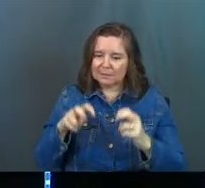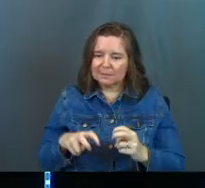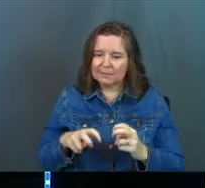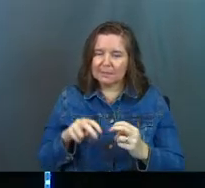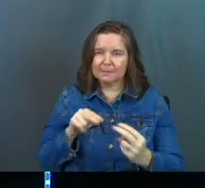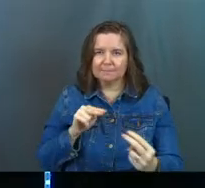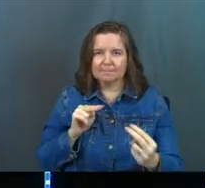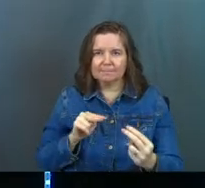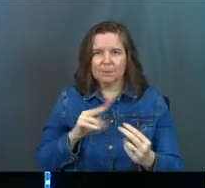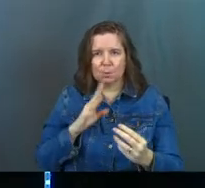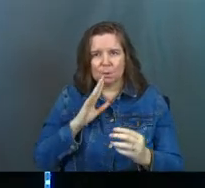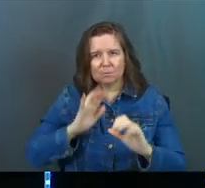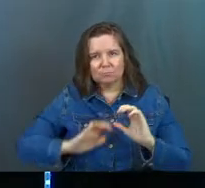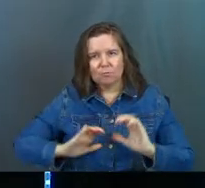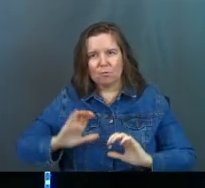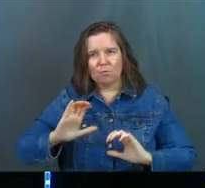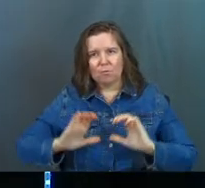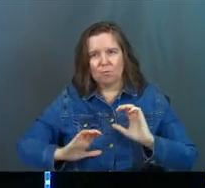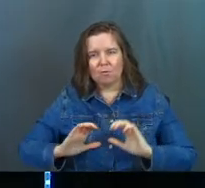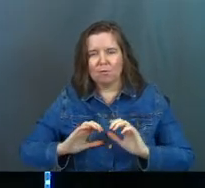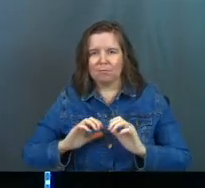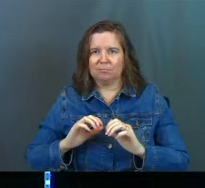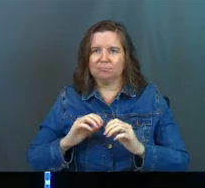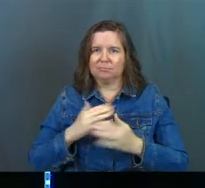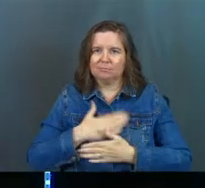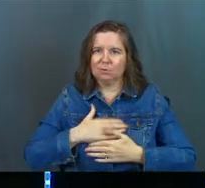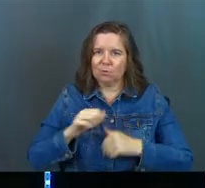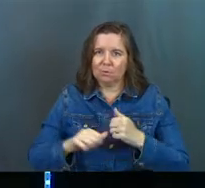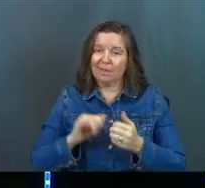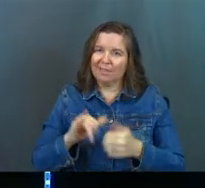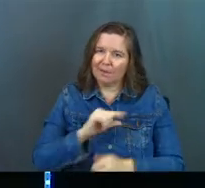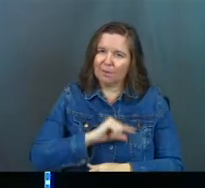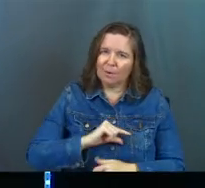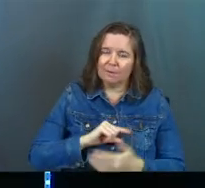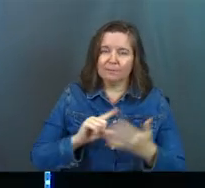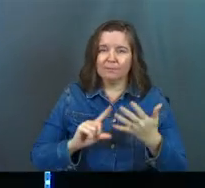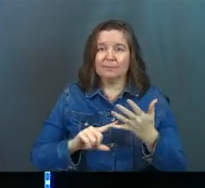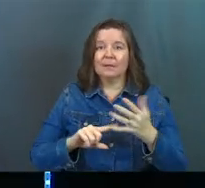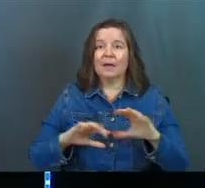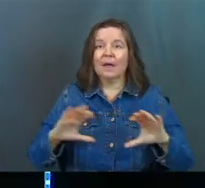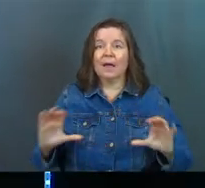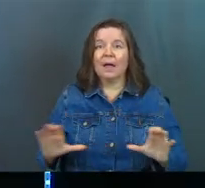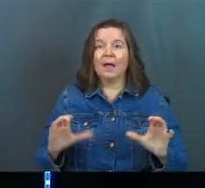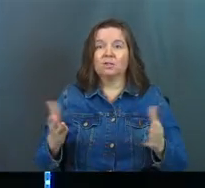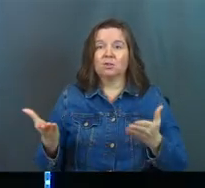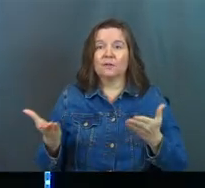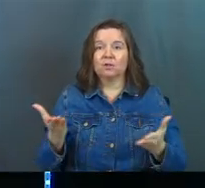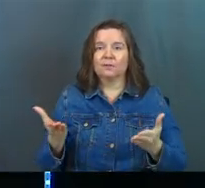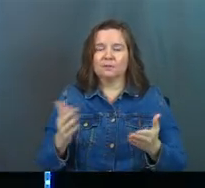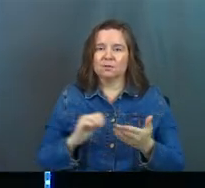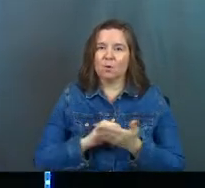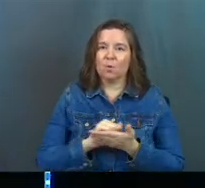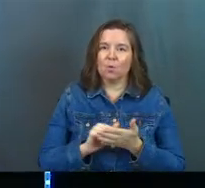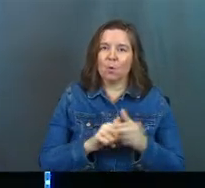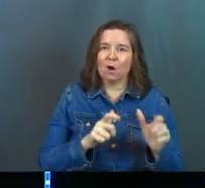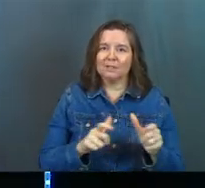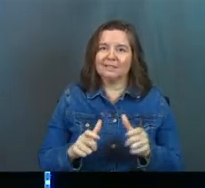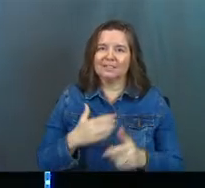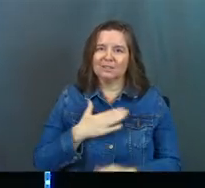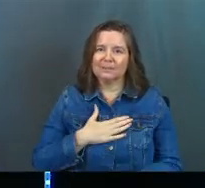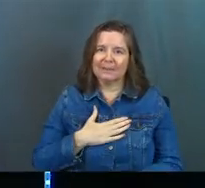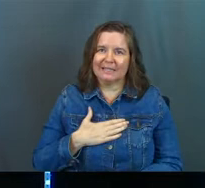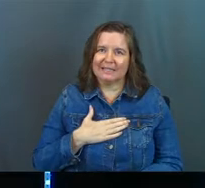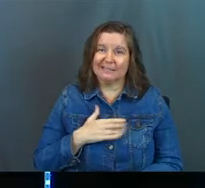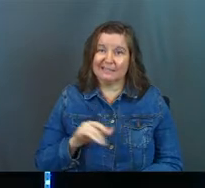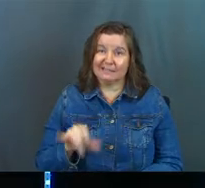down eye to eye and we talk to each other. Quality time. And then acts of service. Wash the dishes,